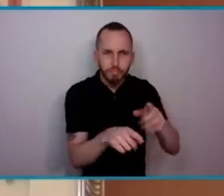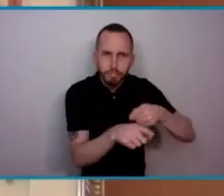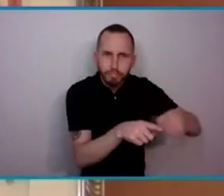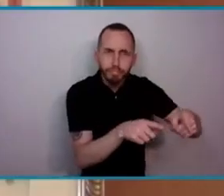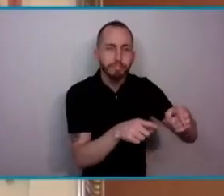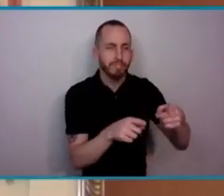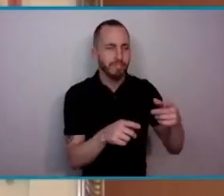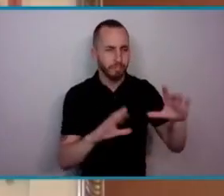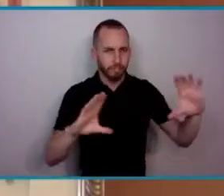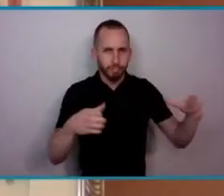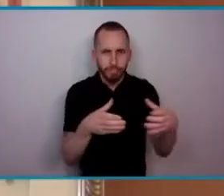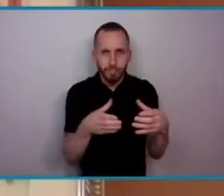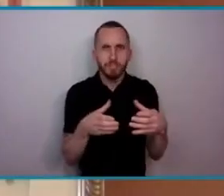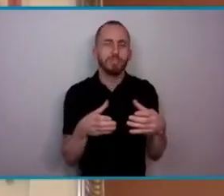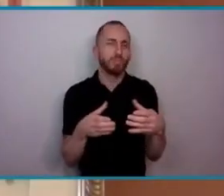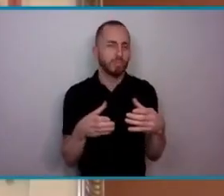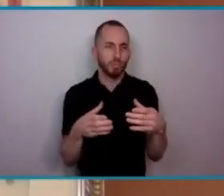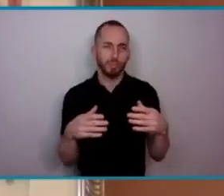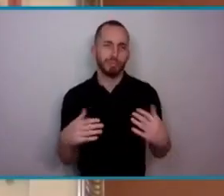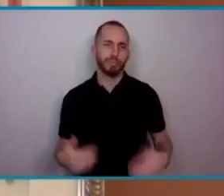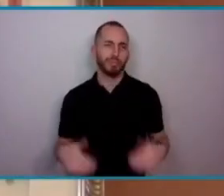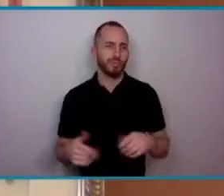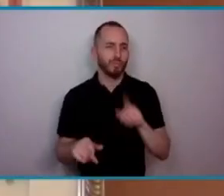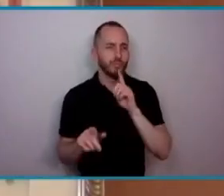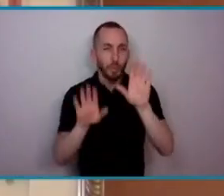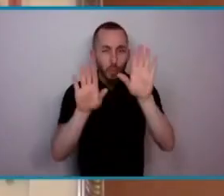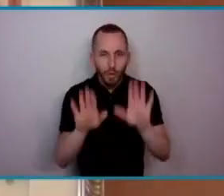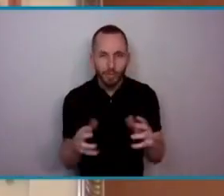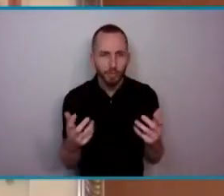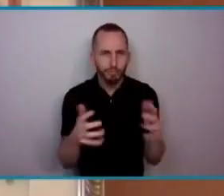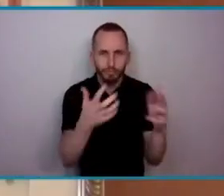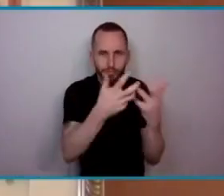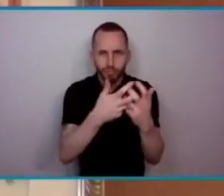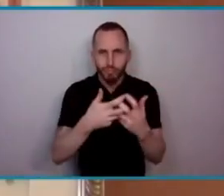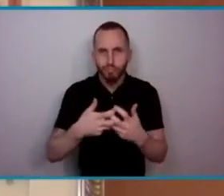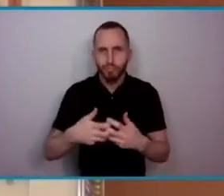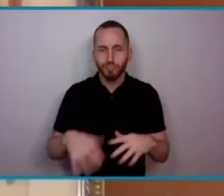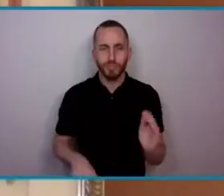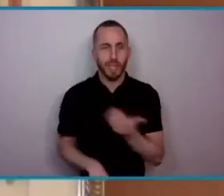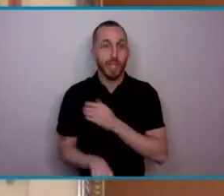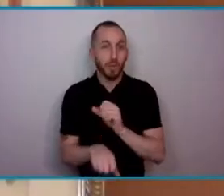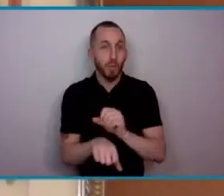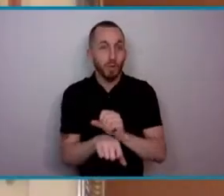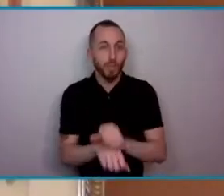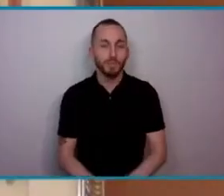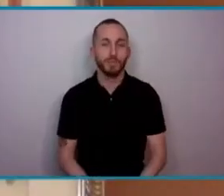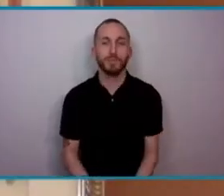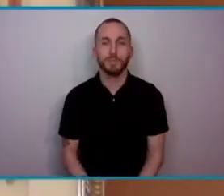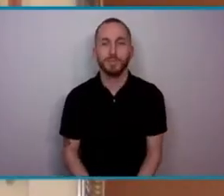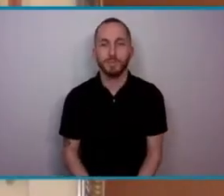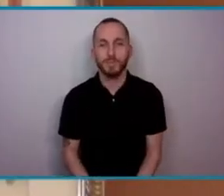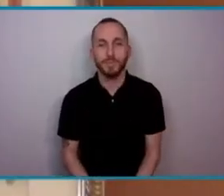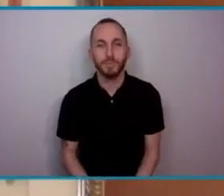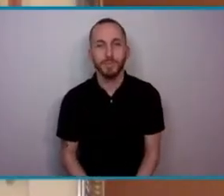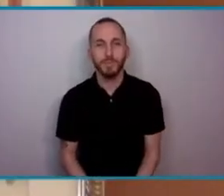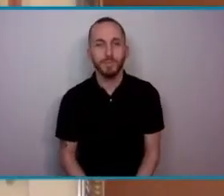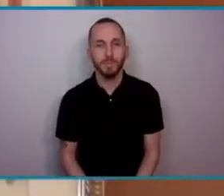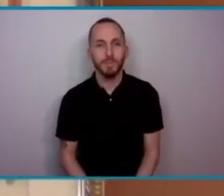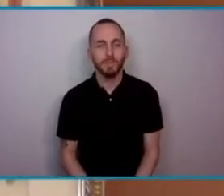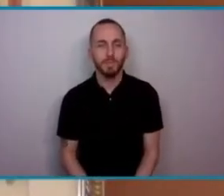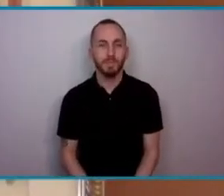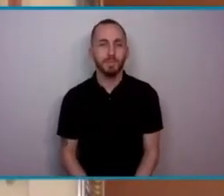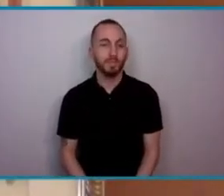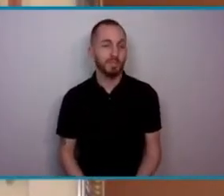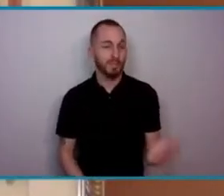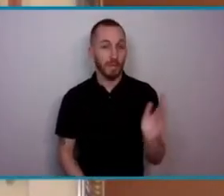just made for a wonderful fit in our work. And just to give you some context of what we had been doing,